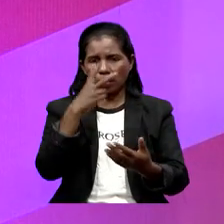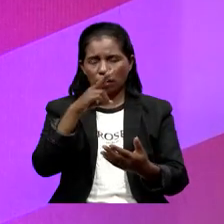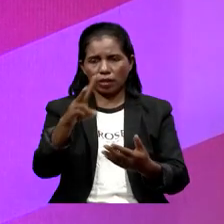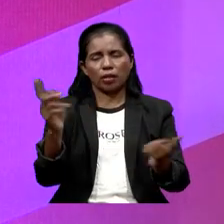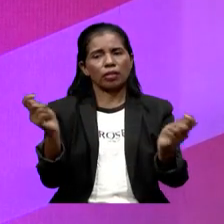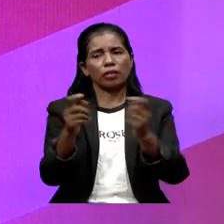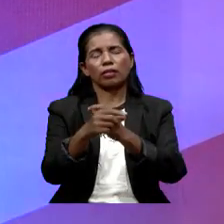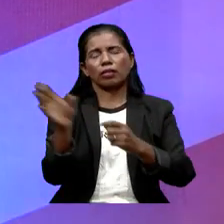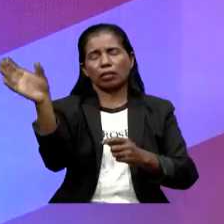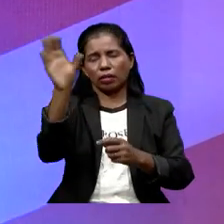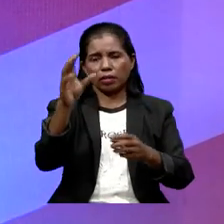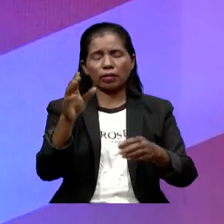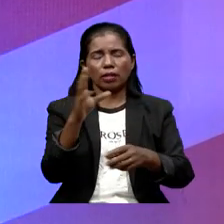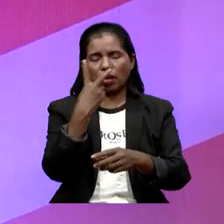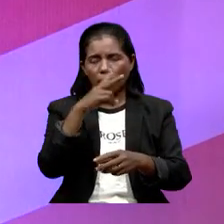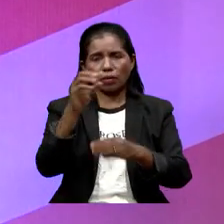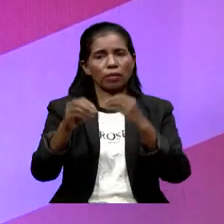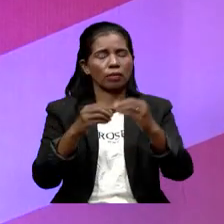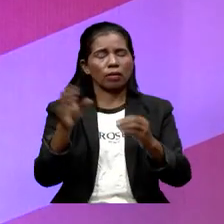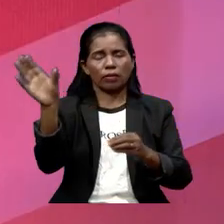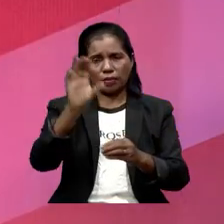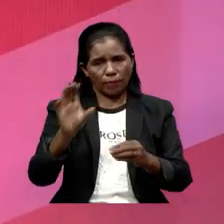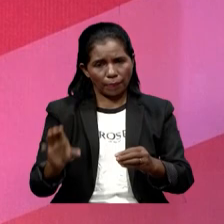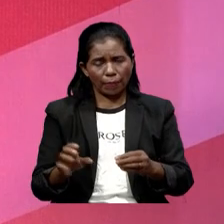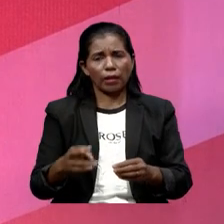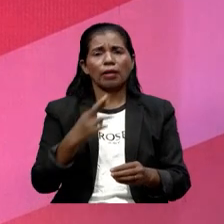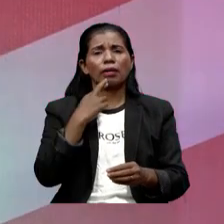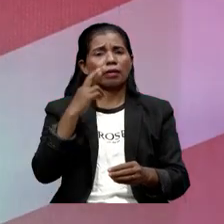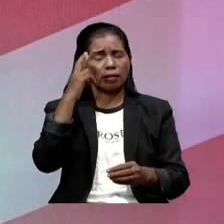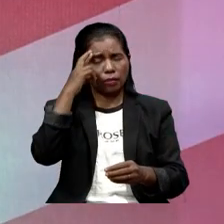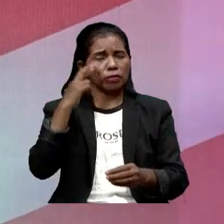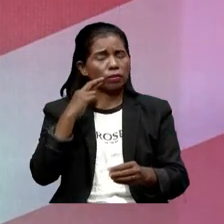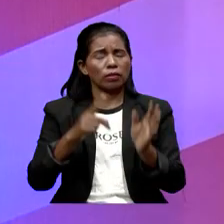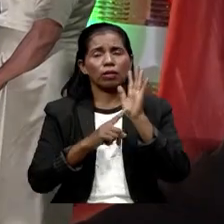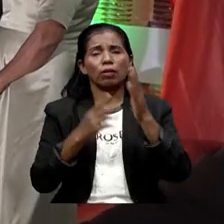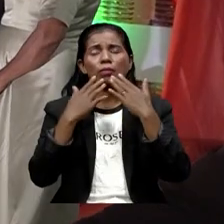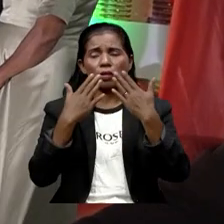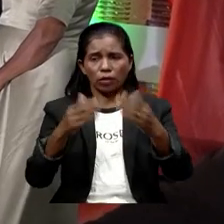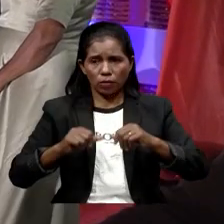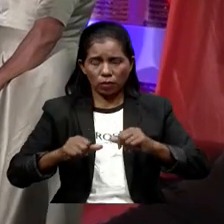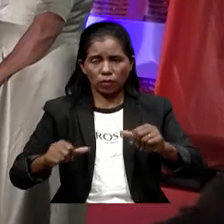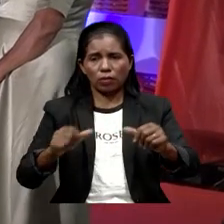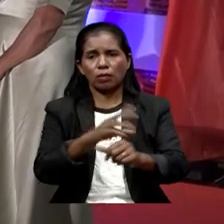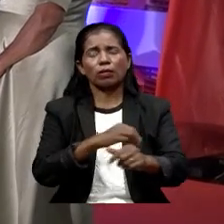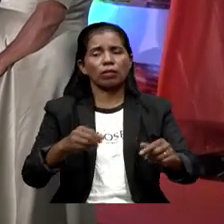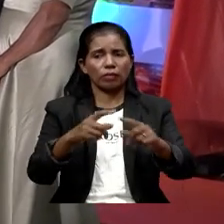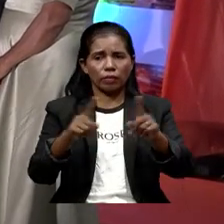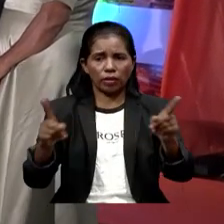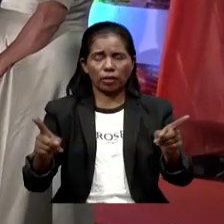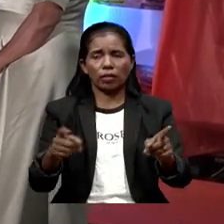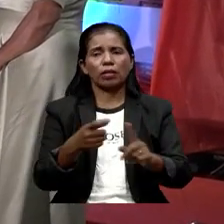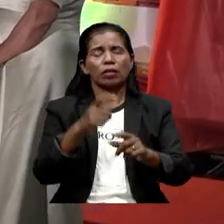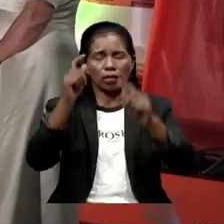change and sustainable development. Ramos Horta, a tua agradecimento à Malásia, também continua apoio ao Timor-Leste e ao setor Oioin, a que